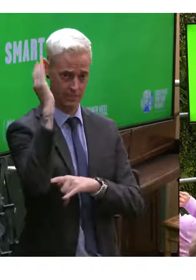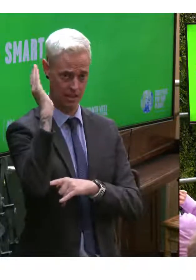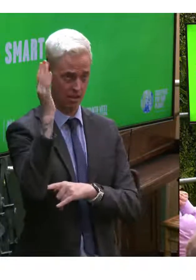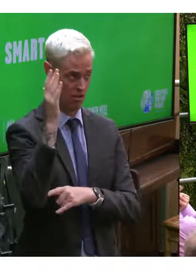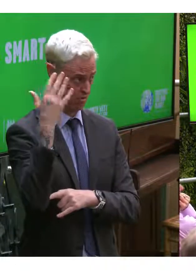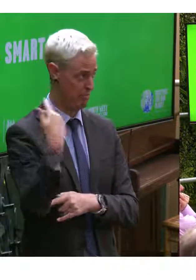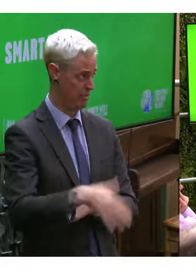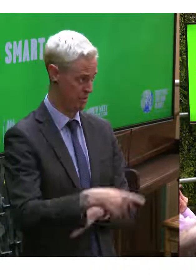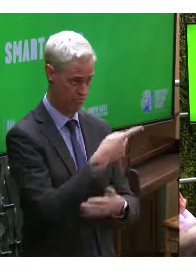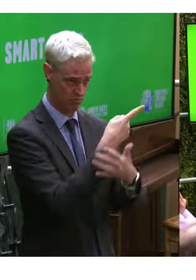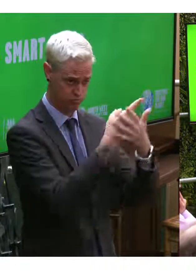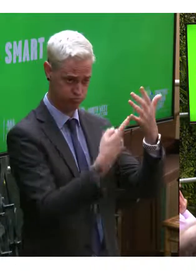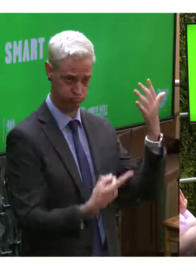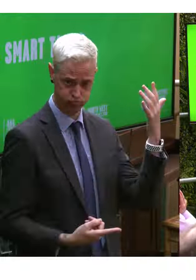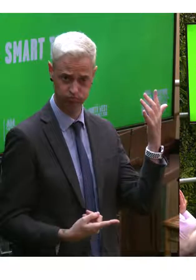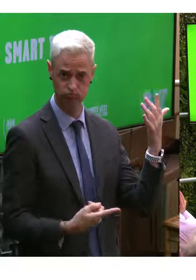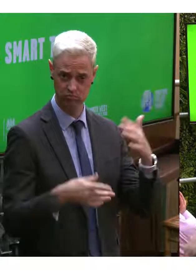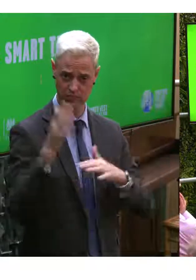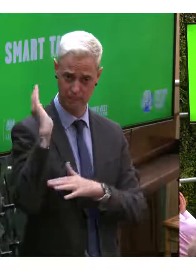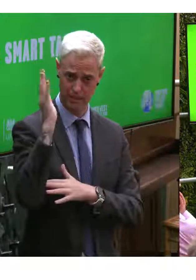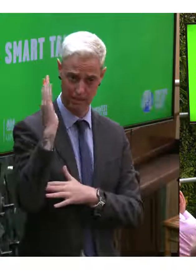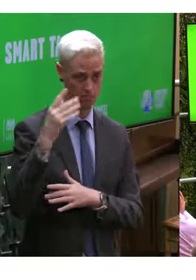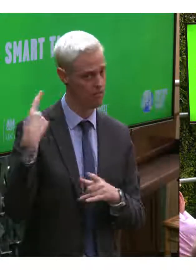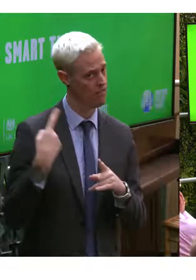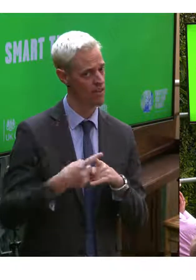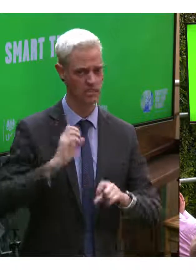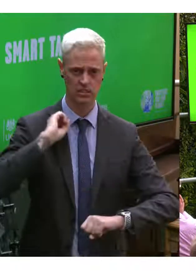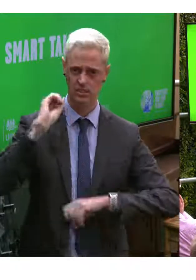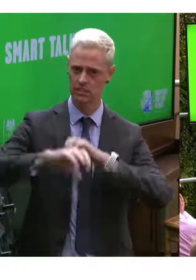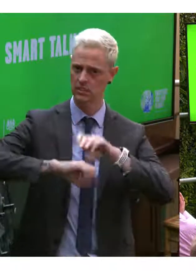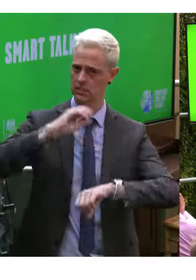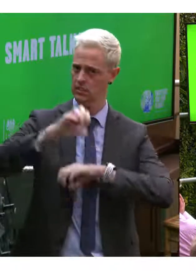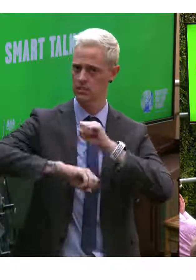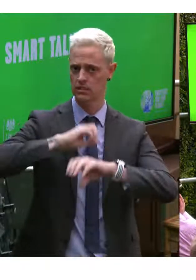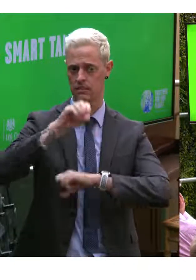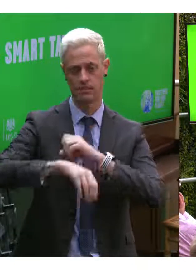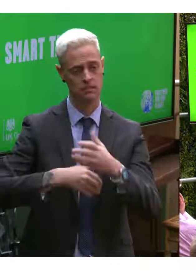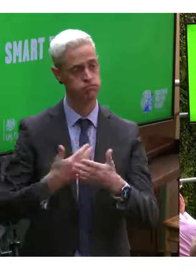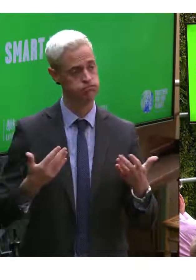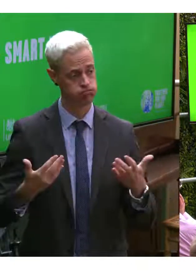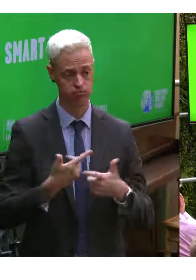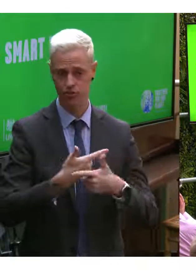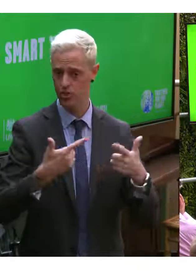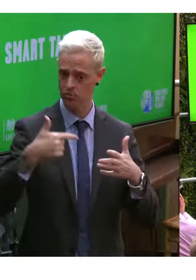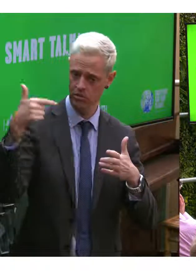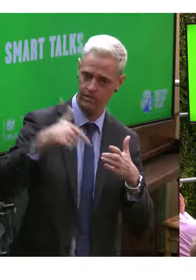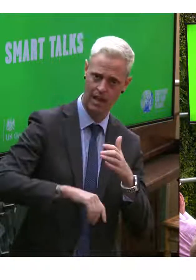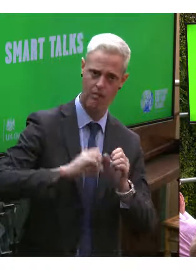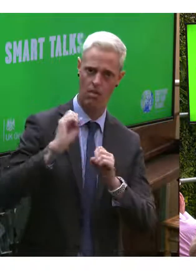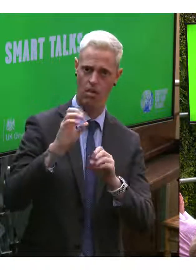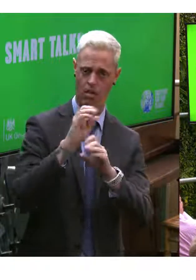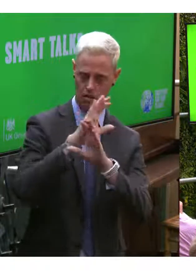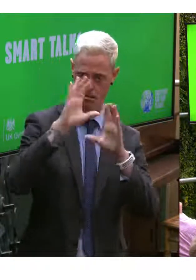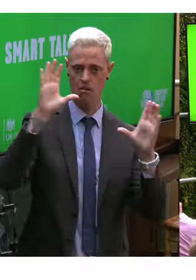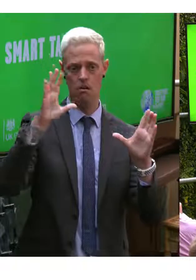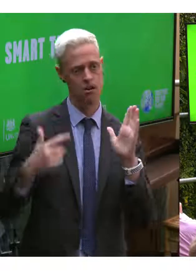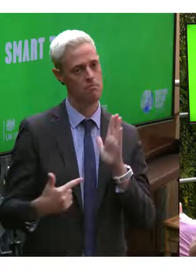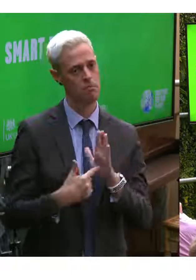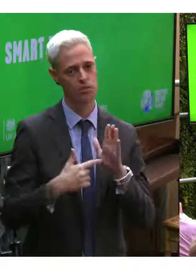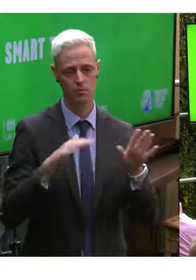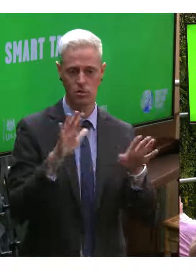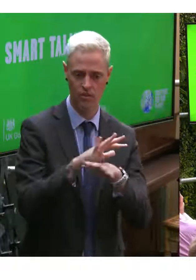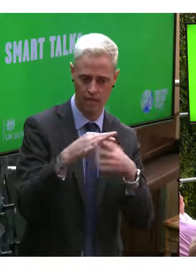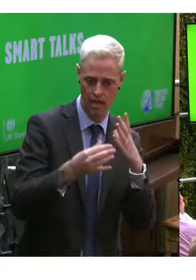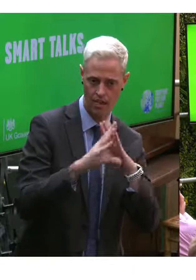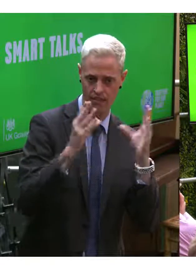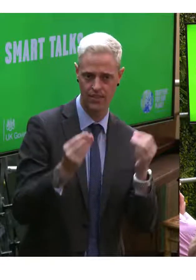speakers, actually. One reason why it's been so fast-paced, I hope you're okay with that, was we just had so much we wanted to get in. It was really important that we covered everything